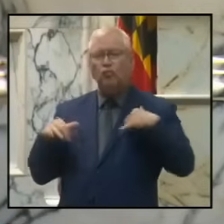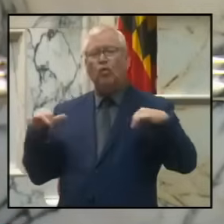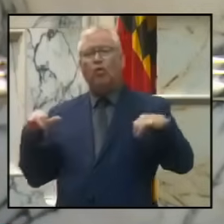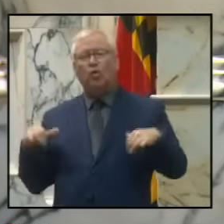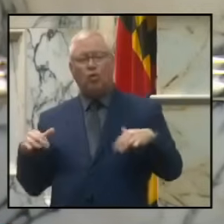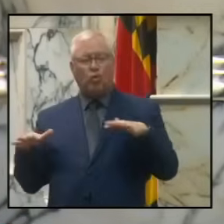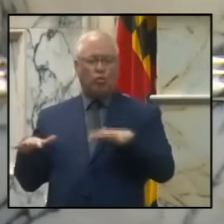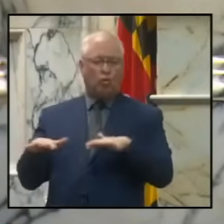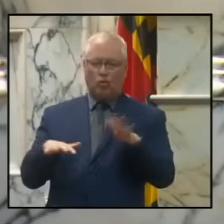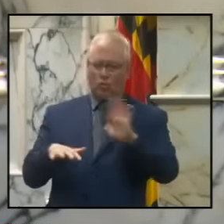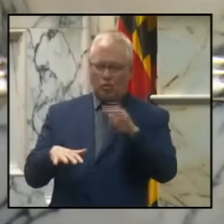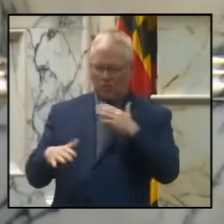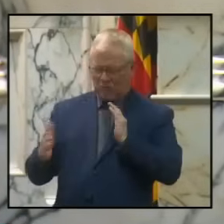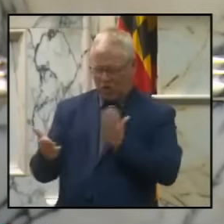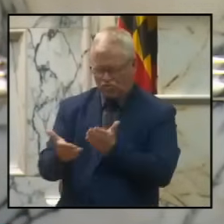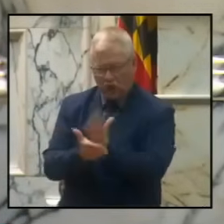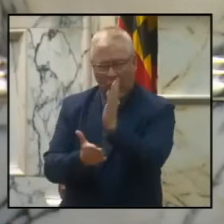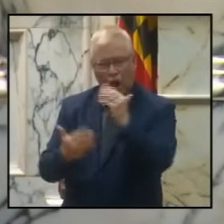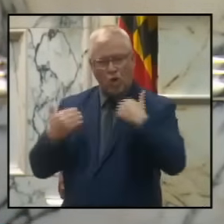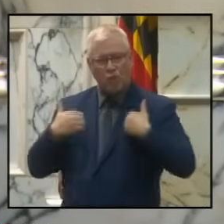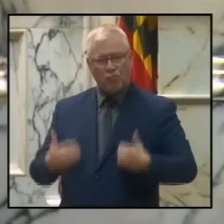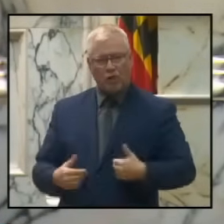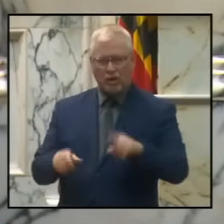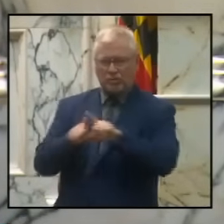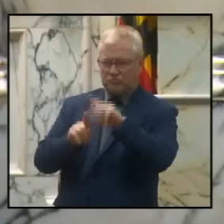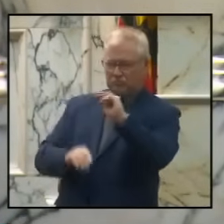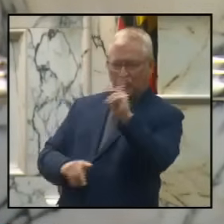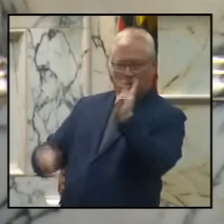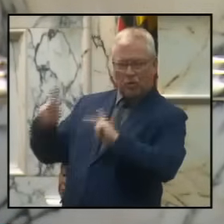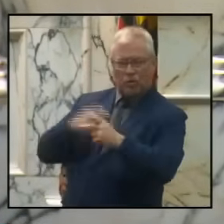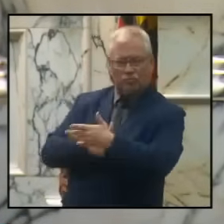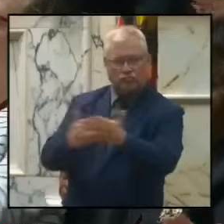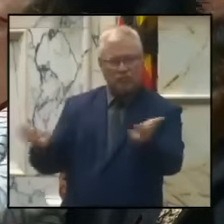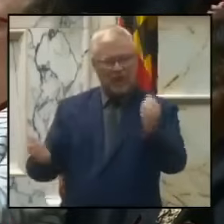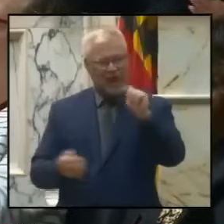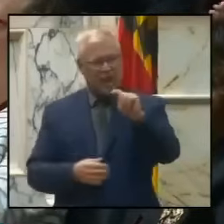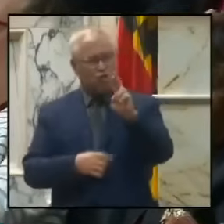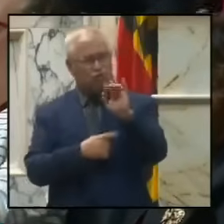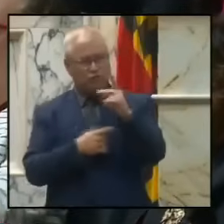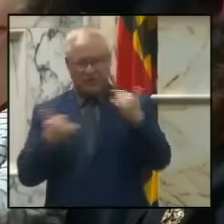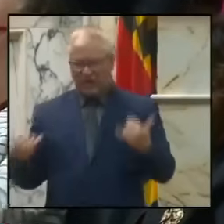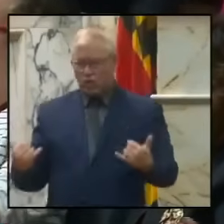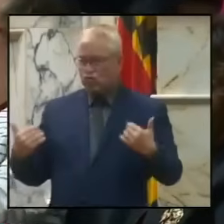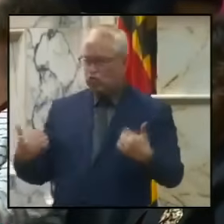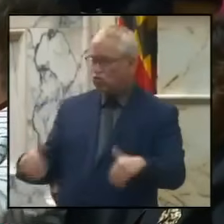of Marylanders are at risk.